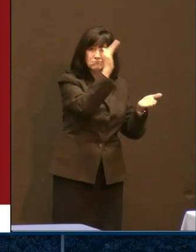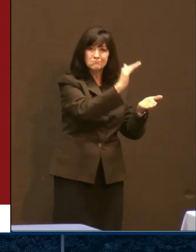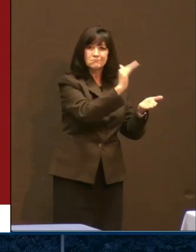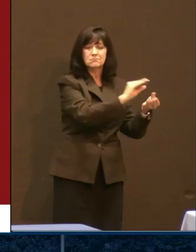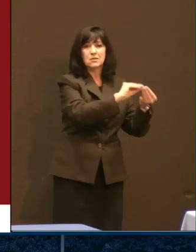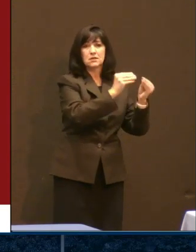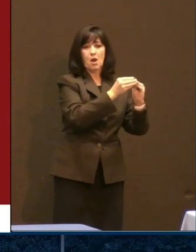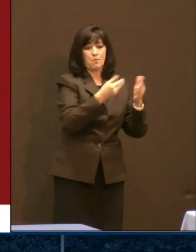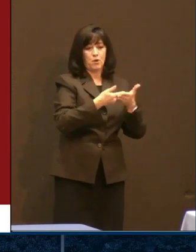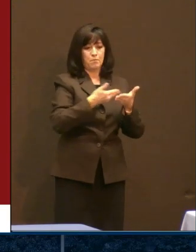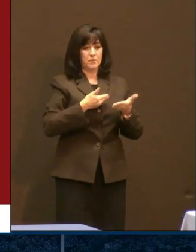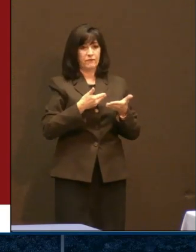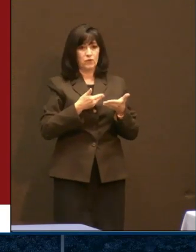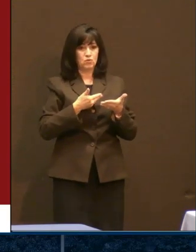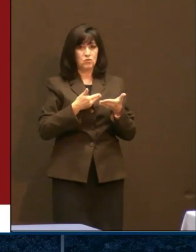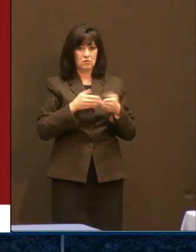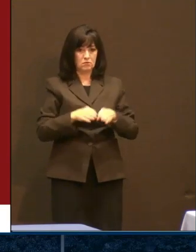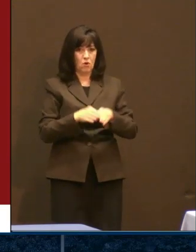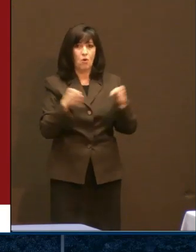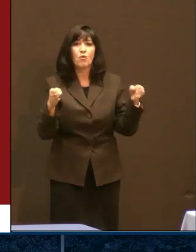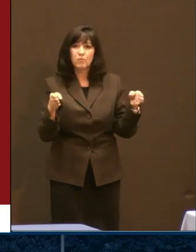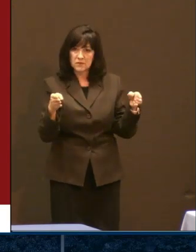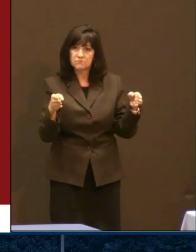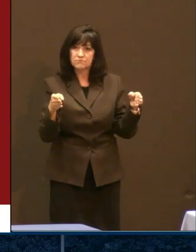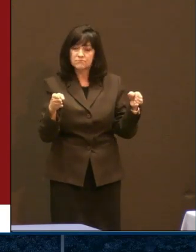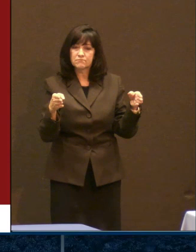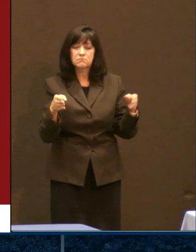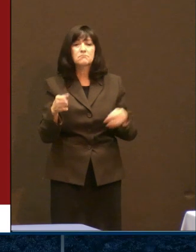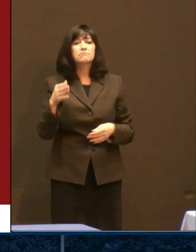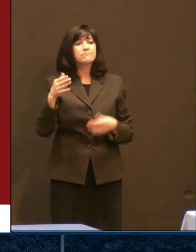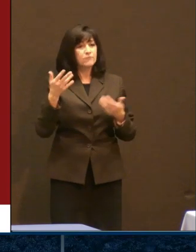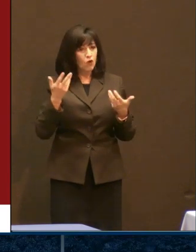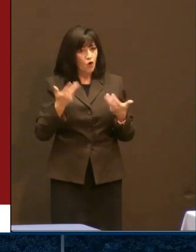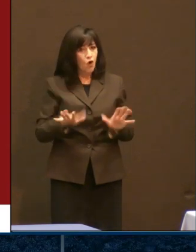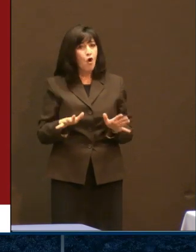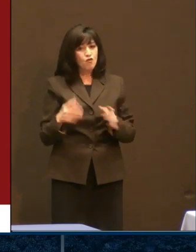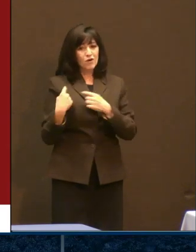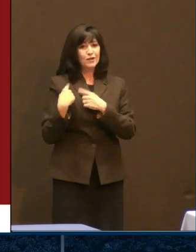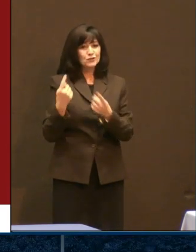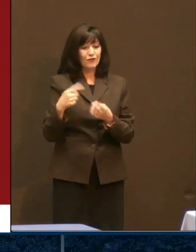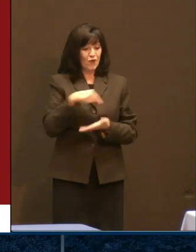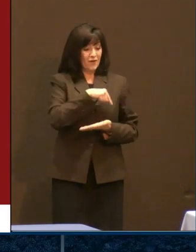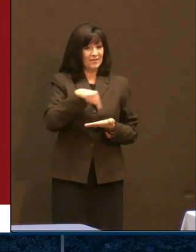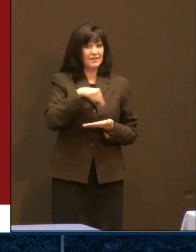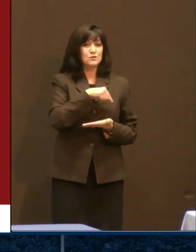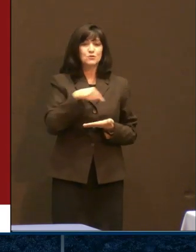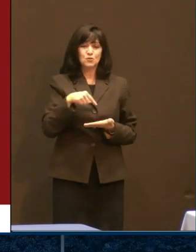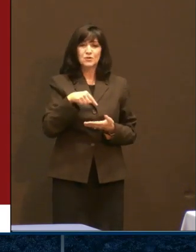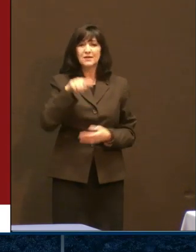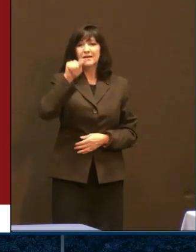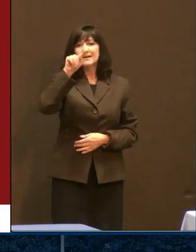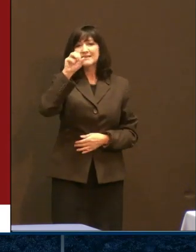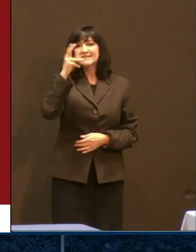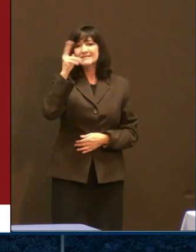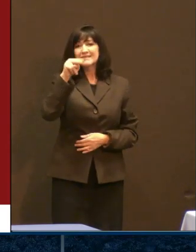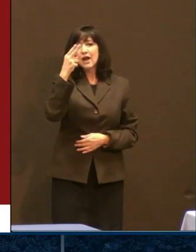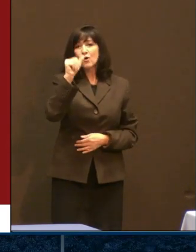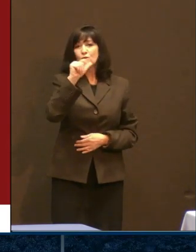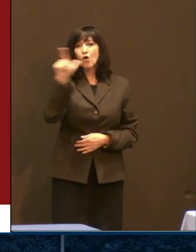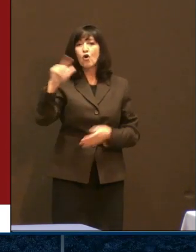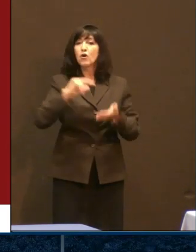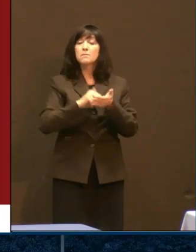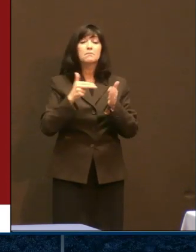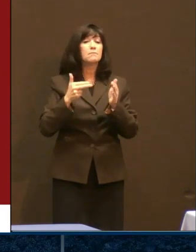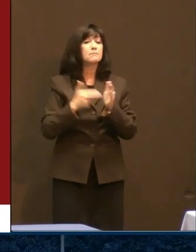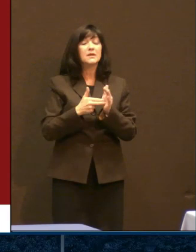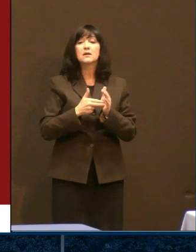people I meet across our state, and as we were on the phone today with federal officials about these issues